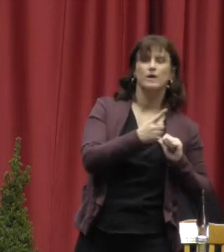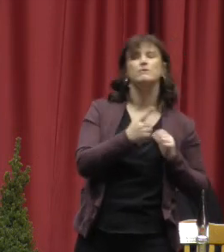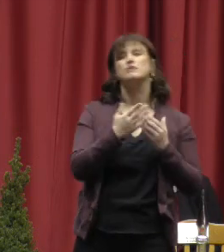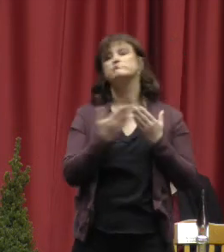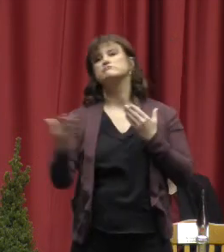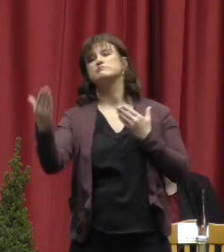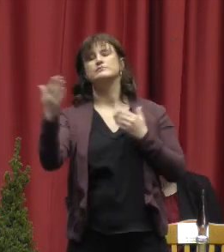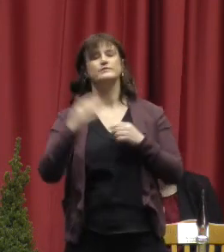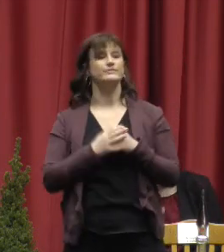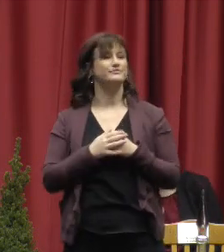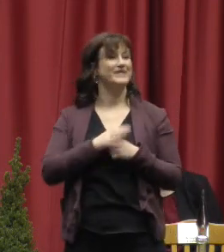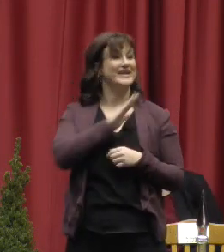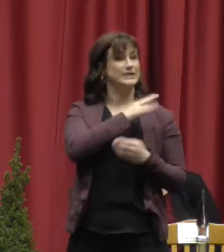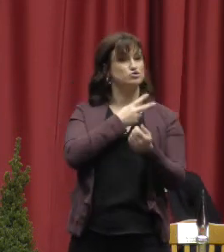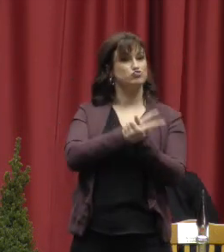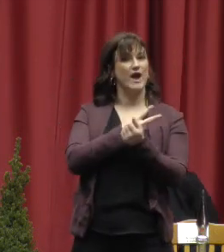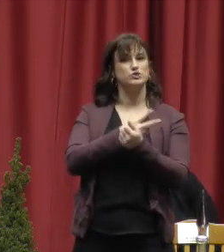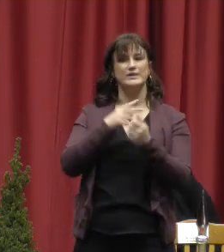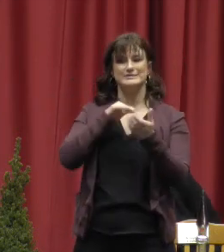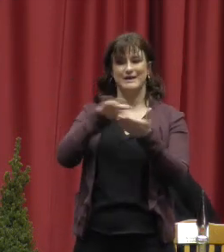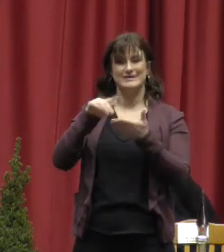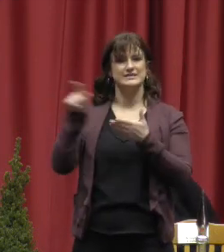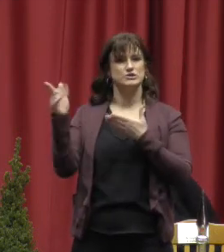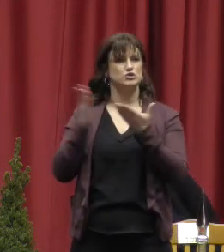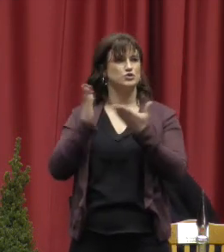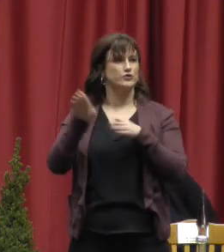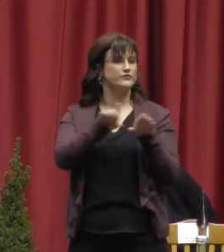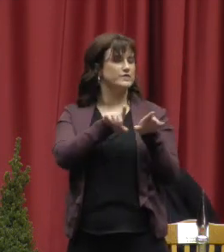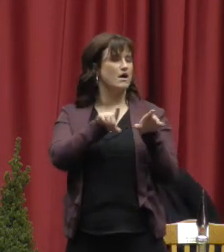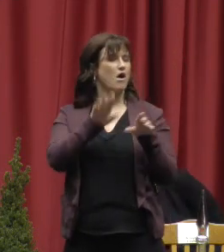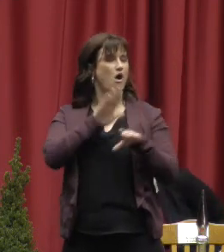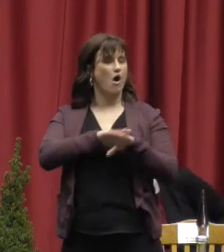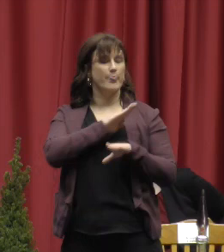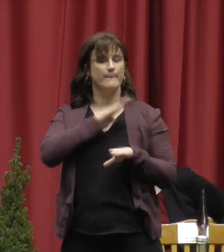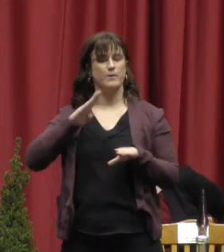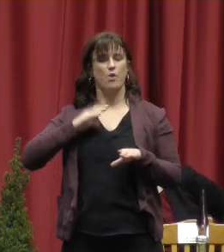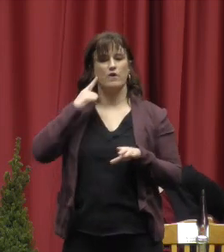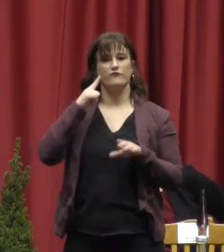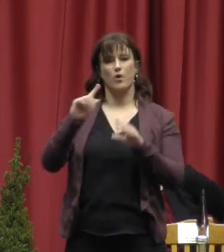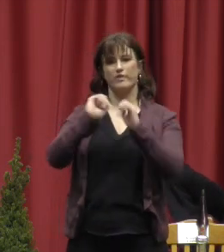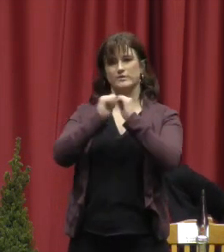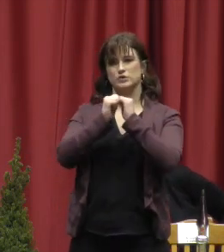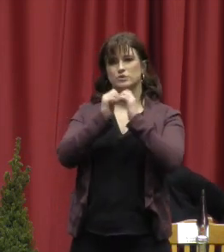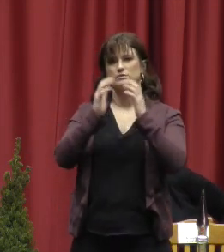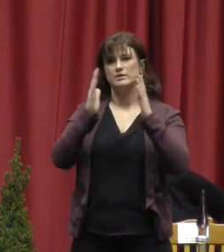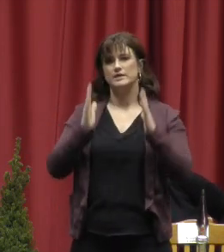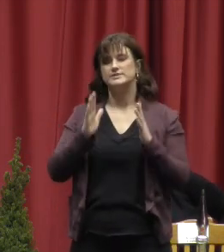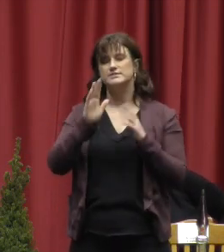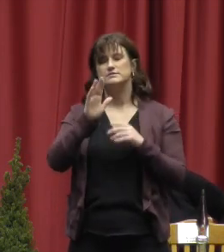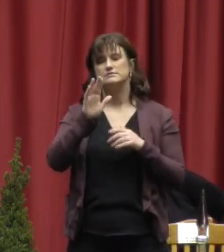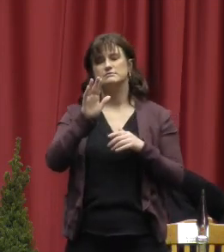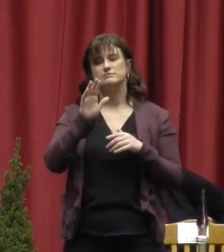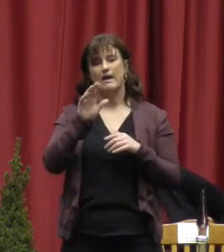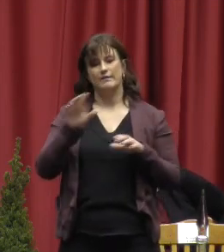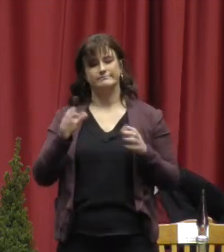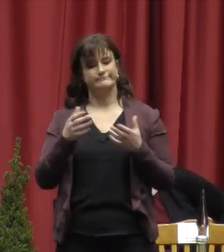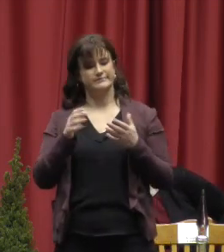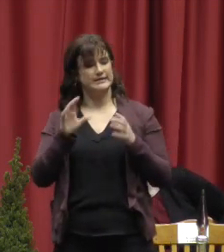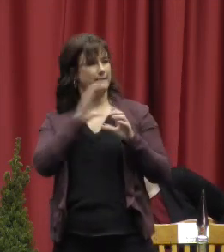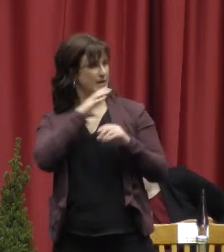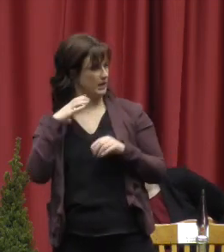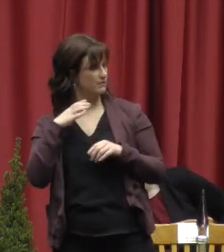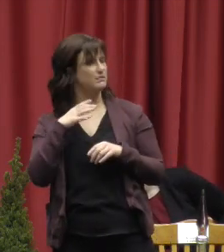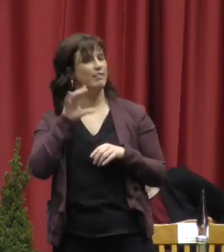studies, Langston has served on the board of UNM Student Athletes in Action Committee, which is UNM's student athlete leadership